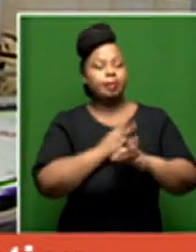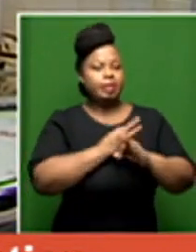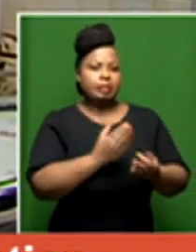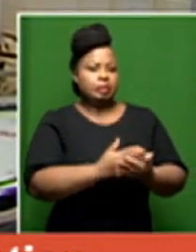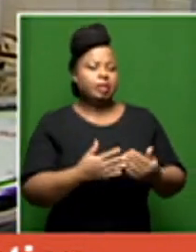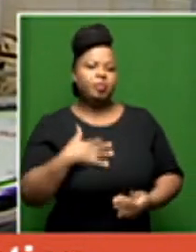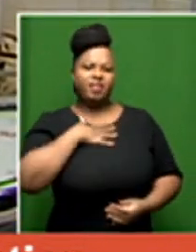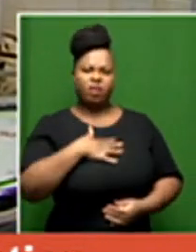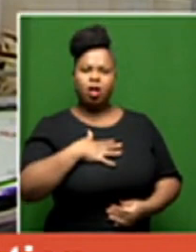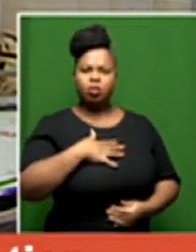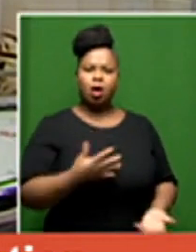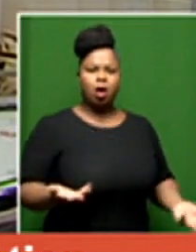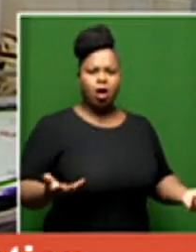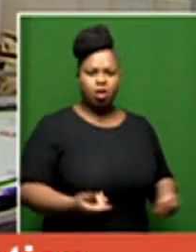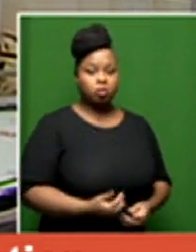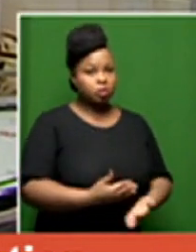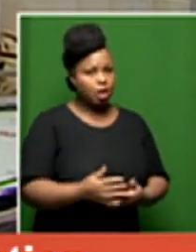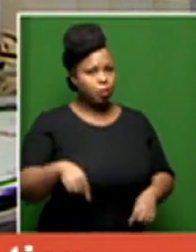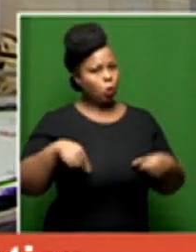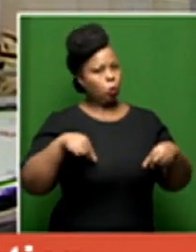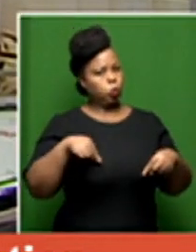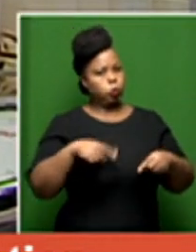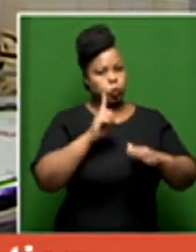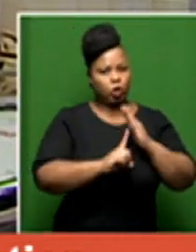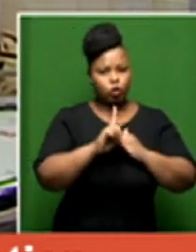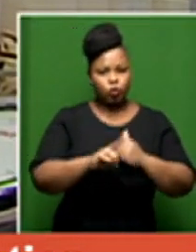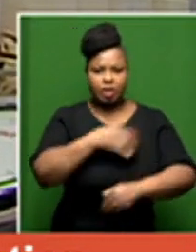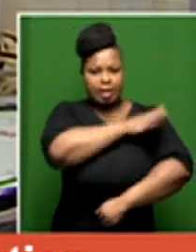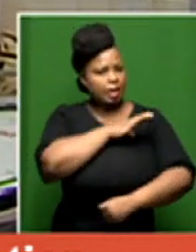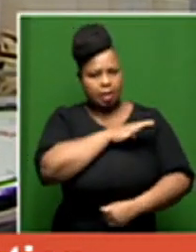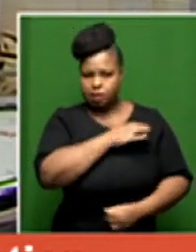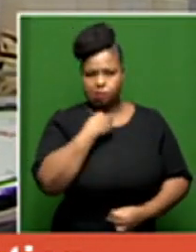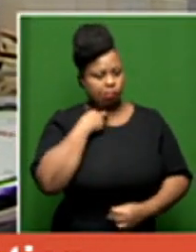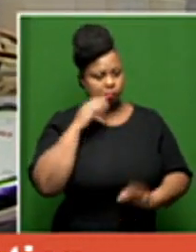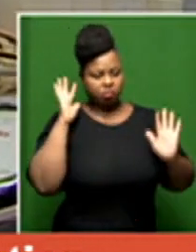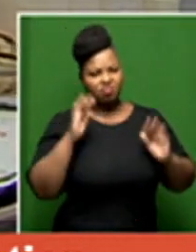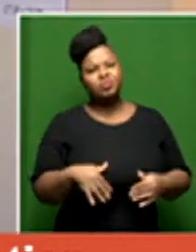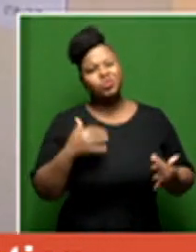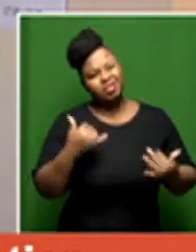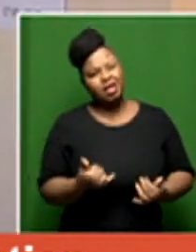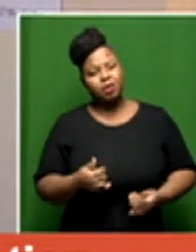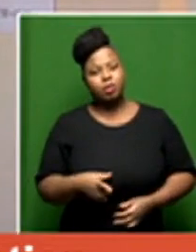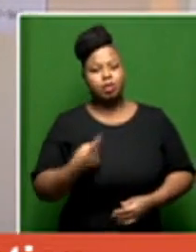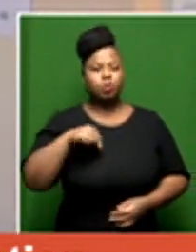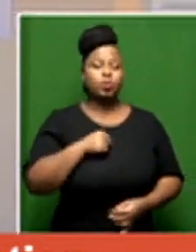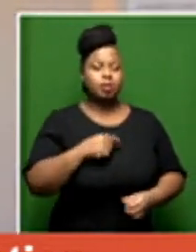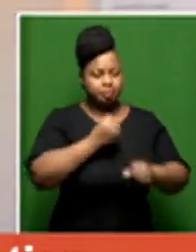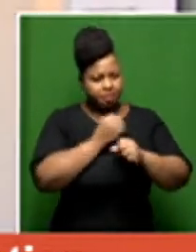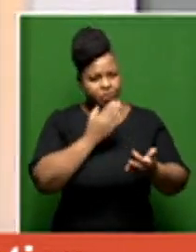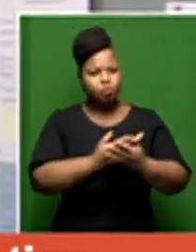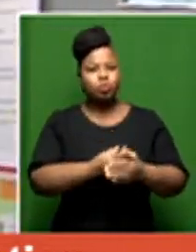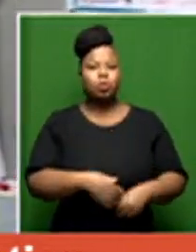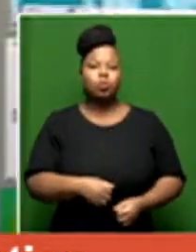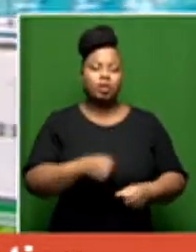that some were skeptical of coming into the clinic. They never came, so we had to make sure we